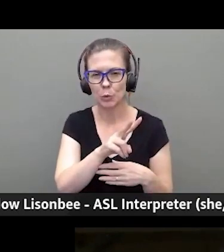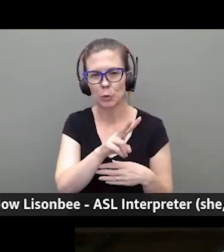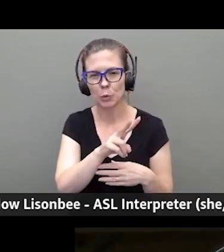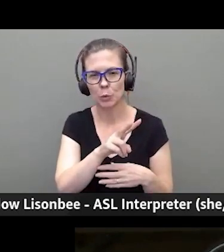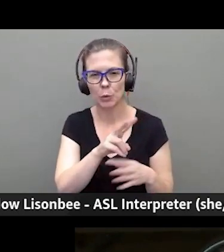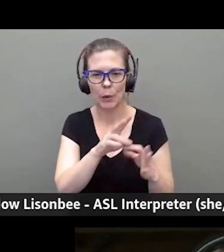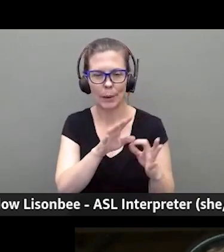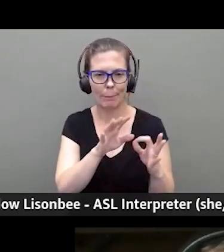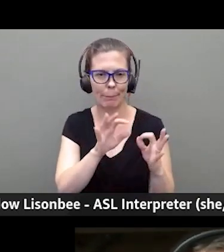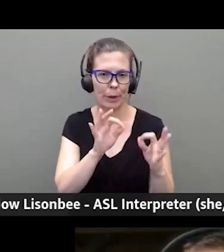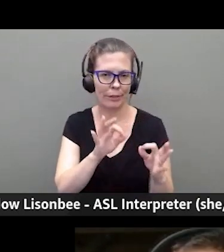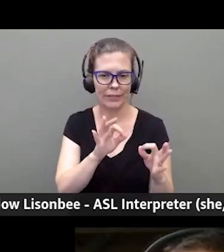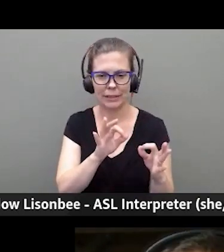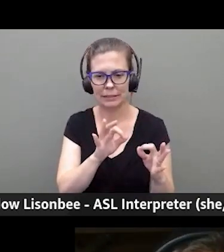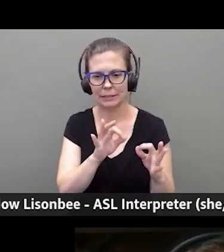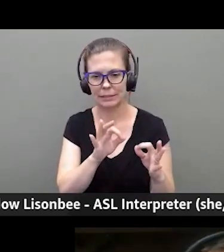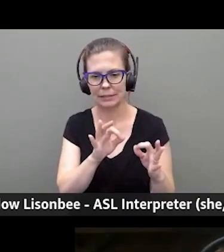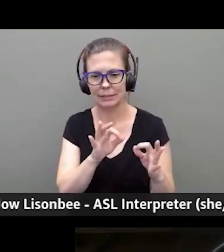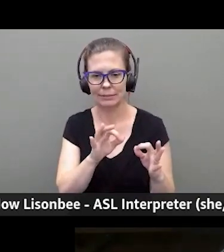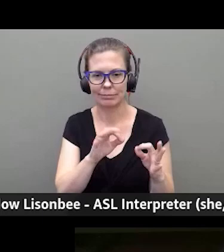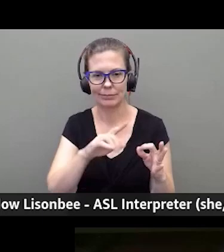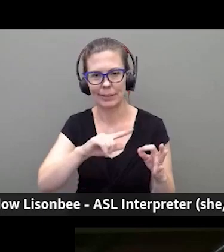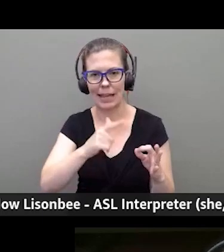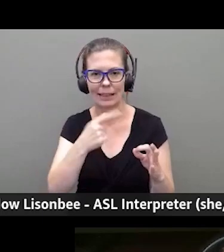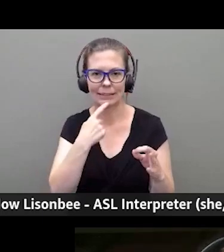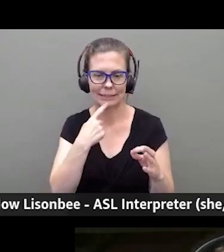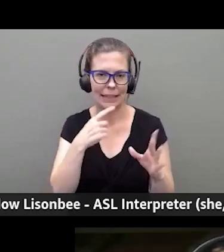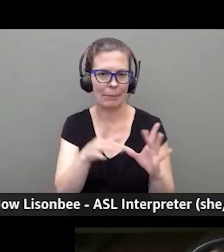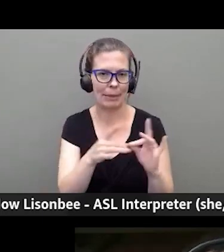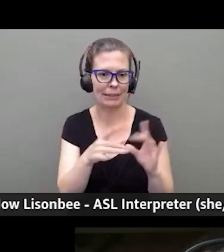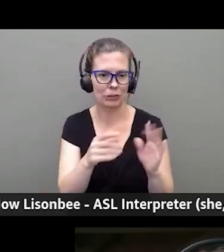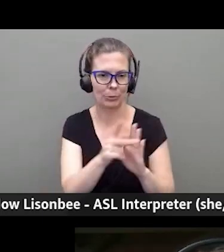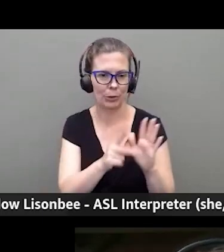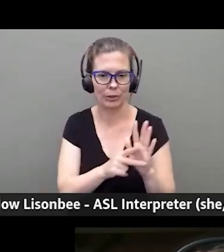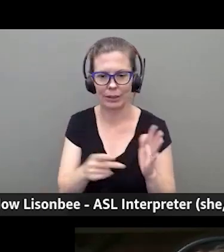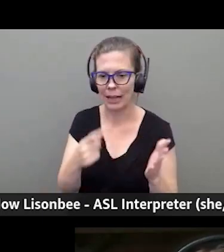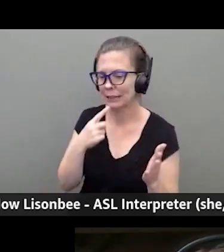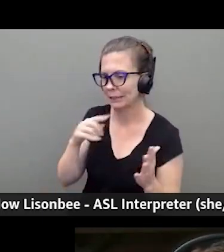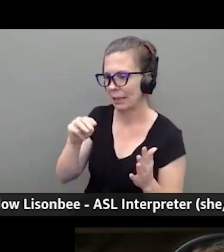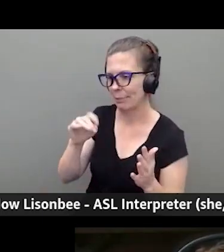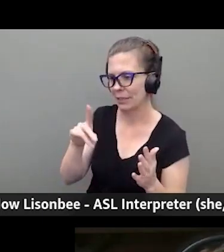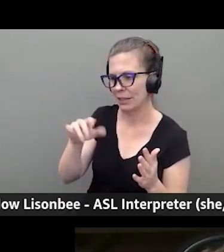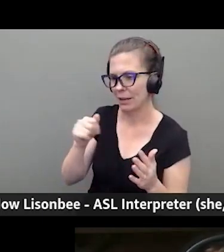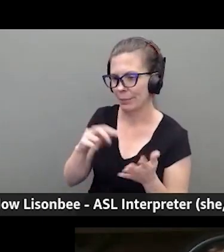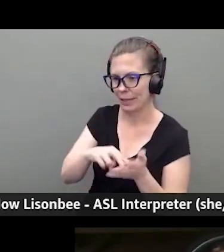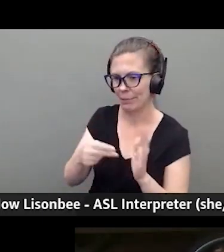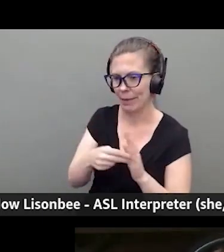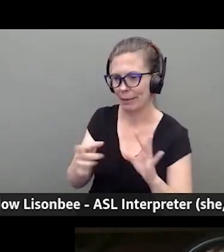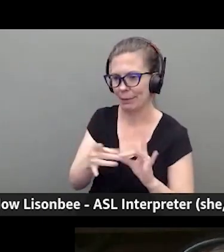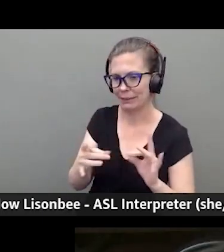perfect, Alex says, messaging protocol. So, yeah, I said media, but it's messaging. Thank